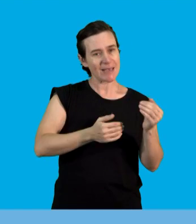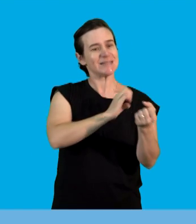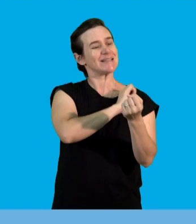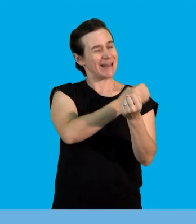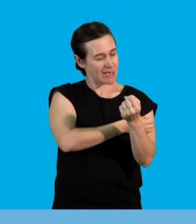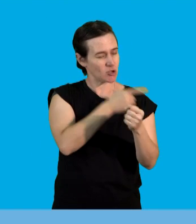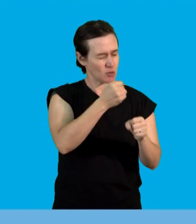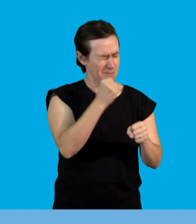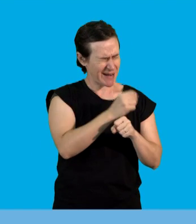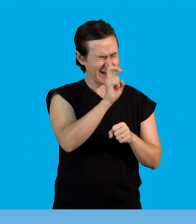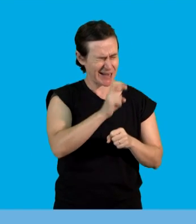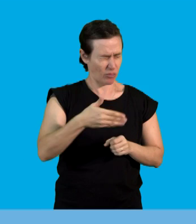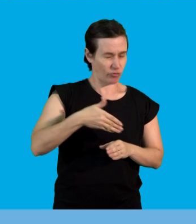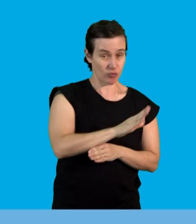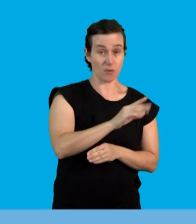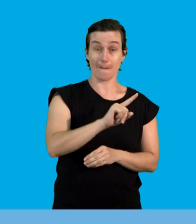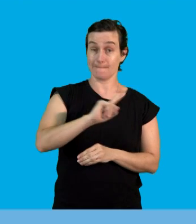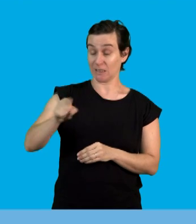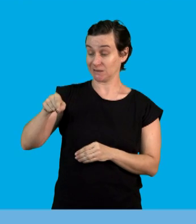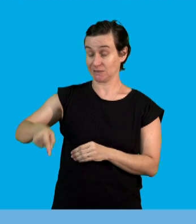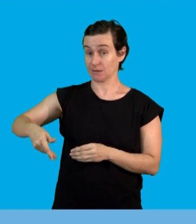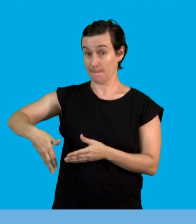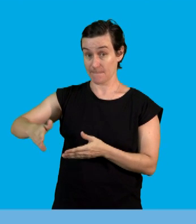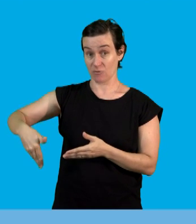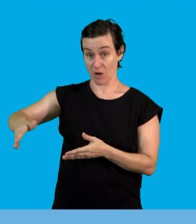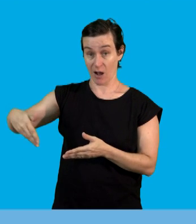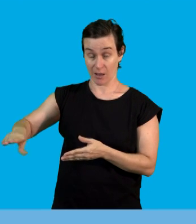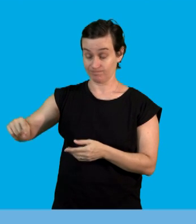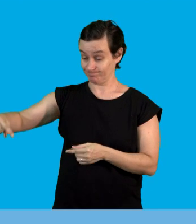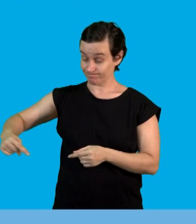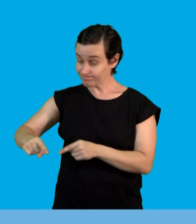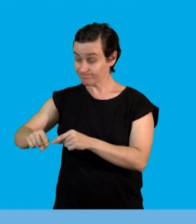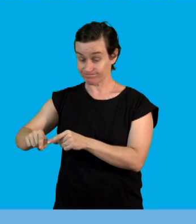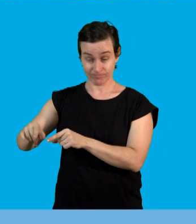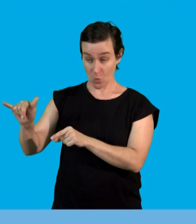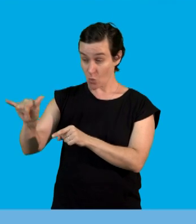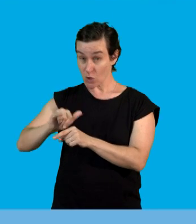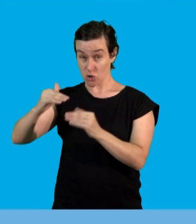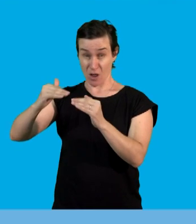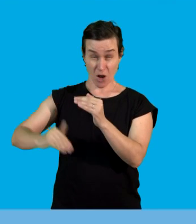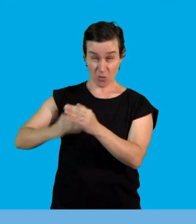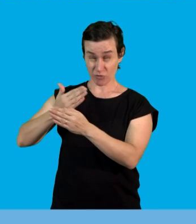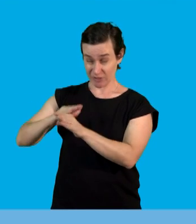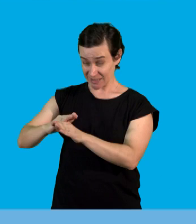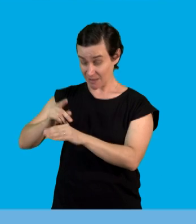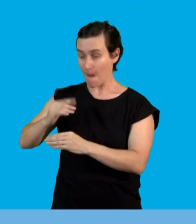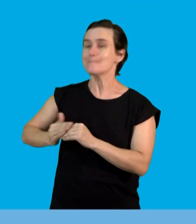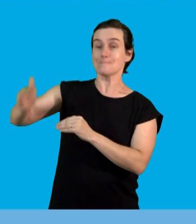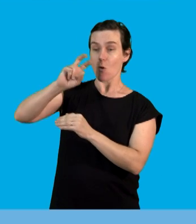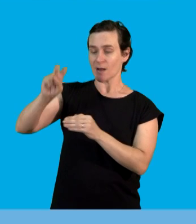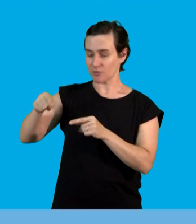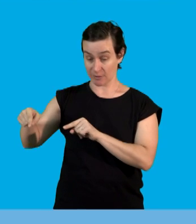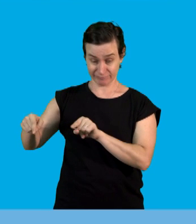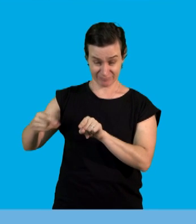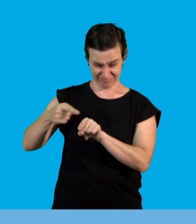the electrons from one point to the other. However, in parallel, the branch with the lowest resistance has the strongest current. As